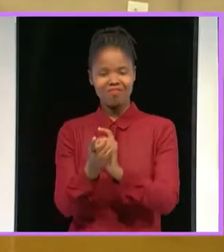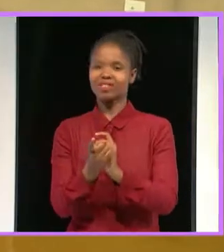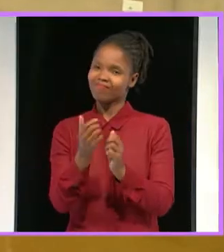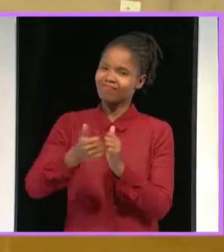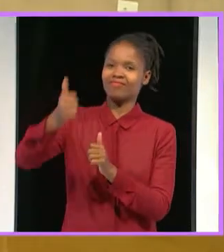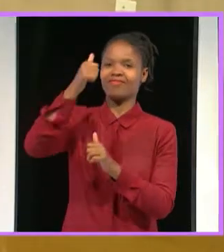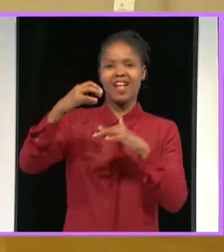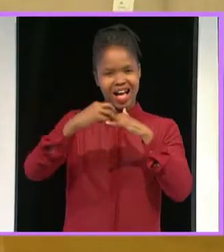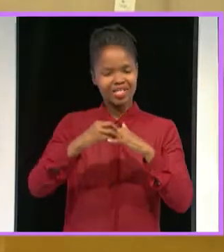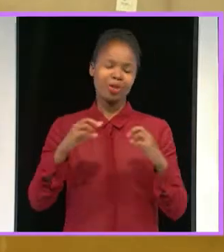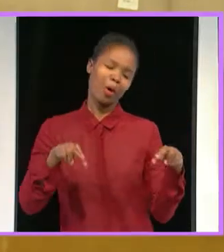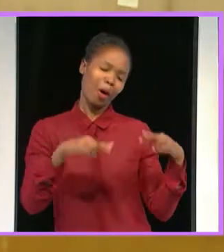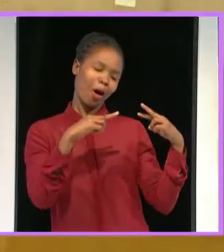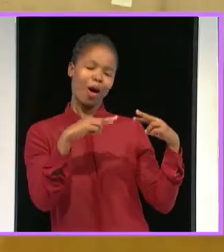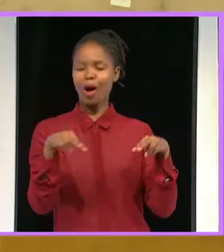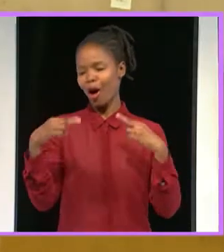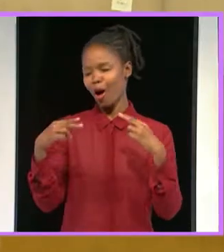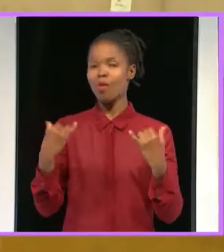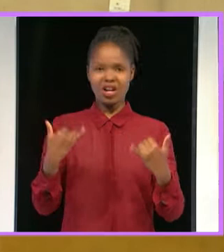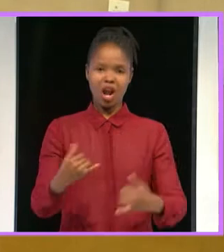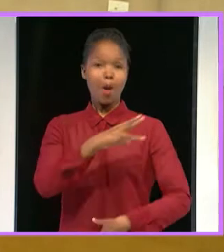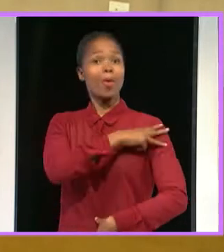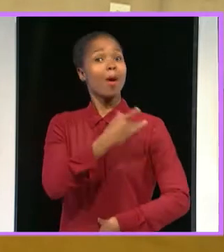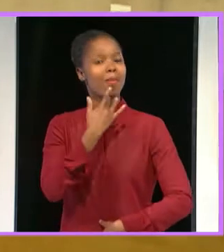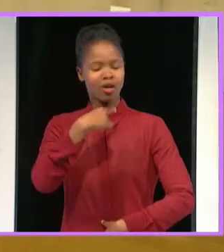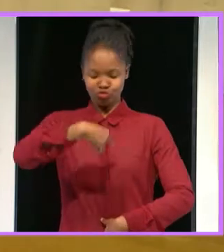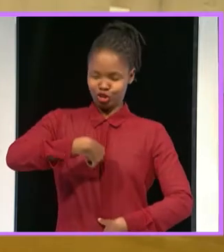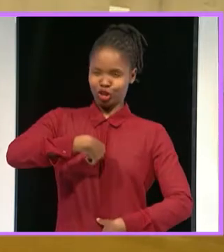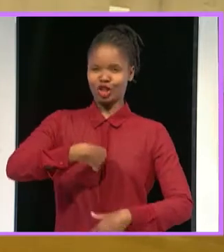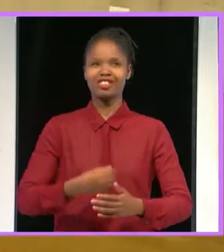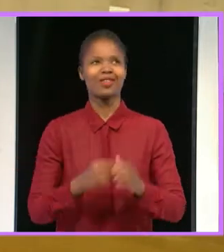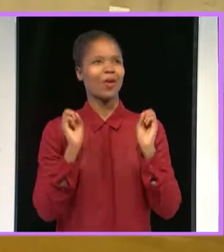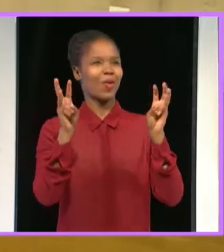household. But tonight I'm the boss. Oh, wow.